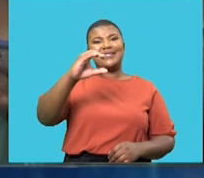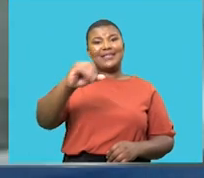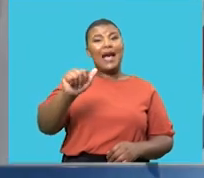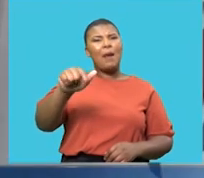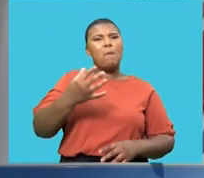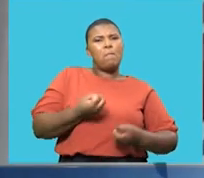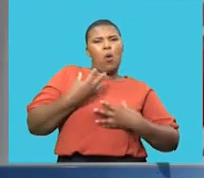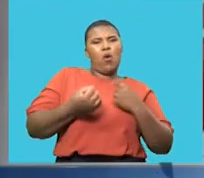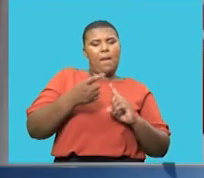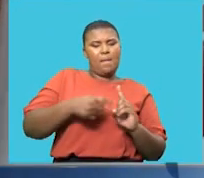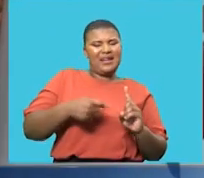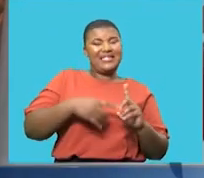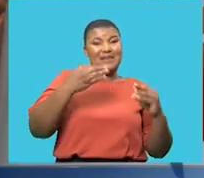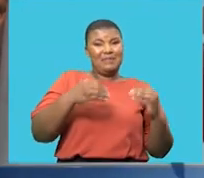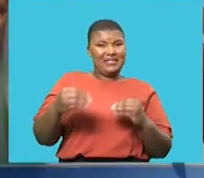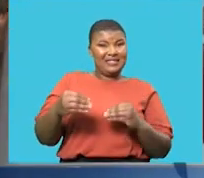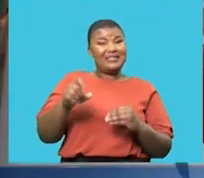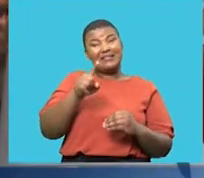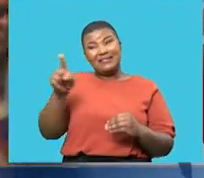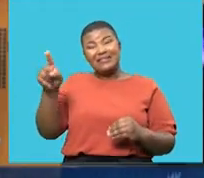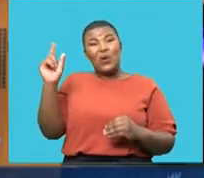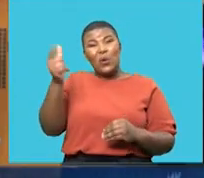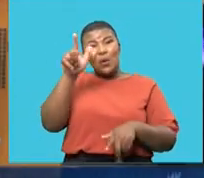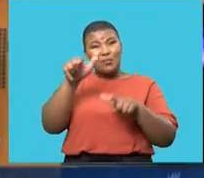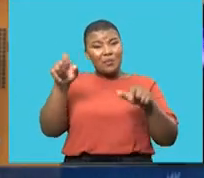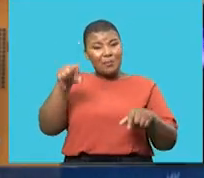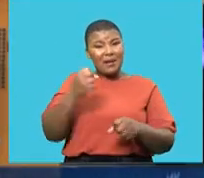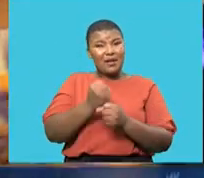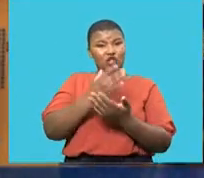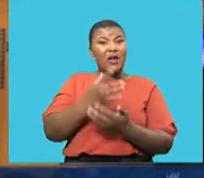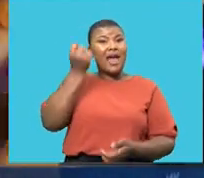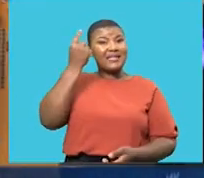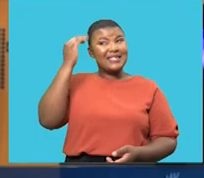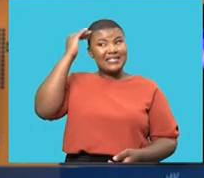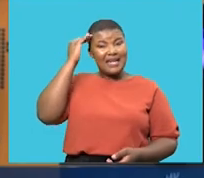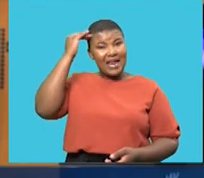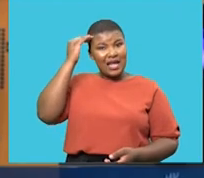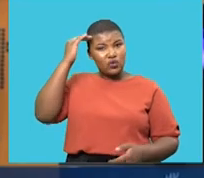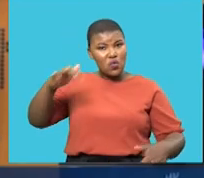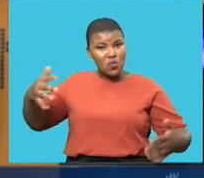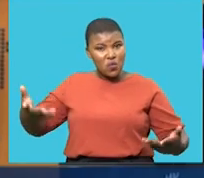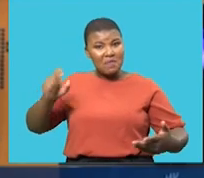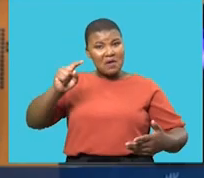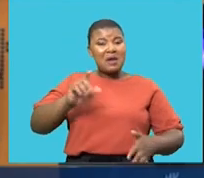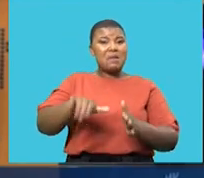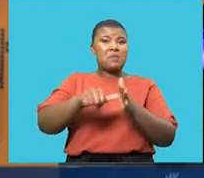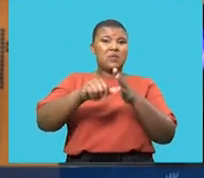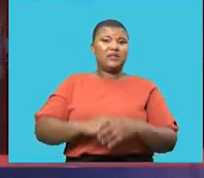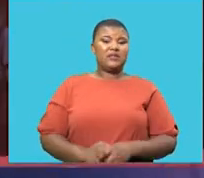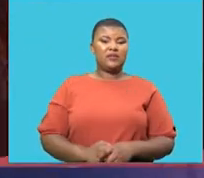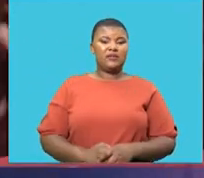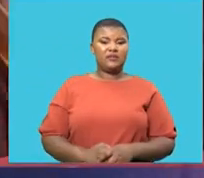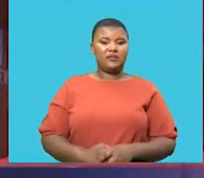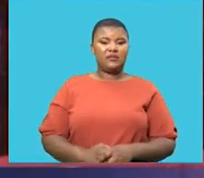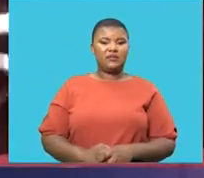on the business language that artists must understand so that they know that their intellectual property is a commodity. It's not only